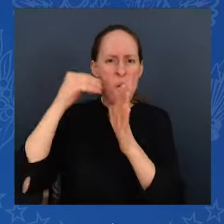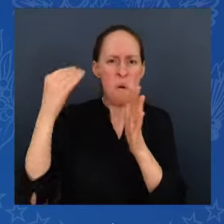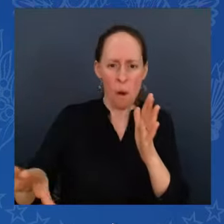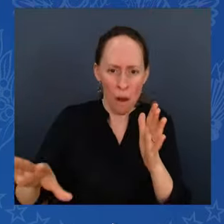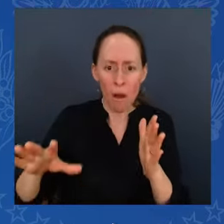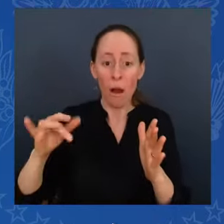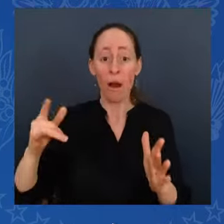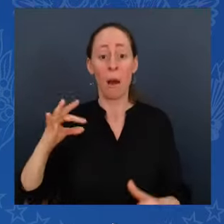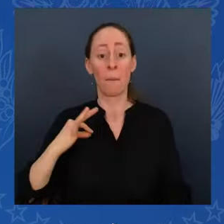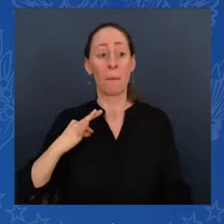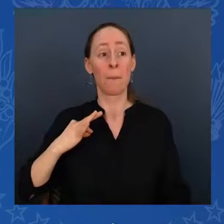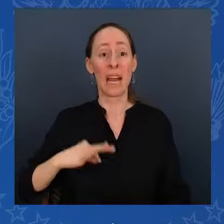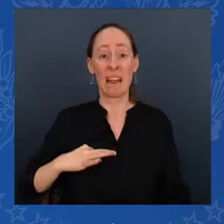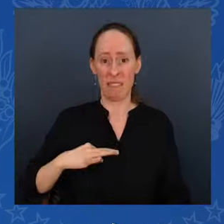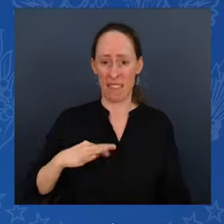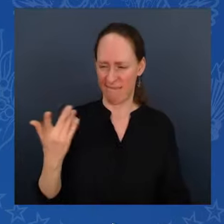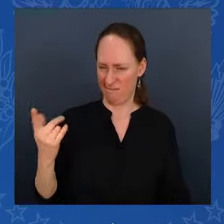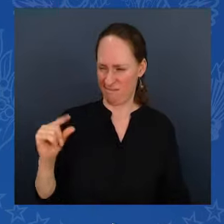And